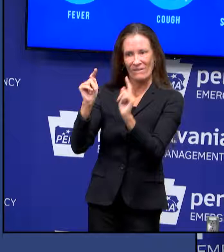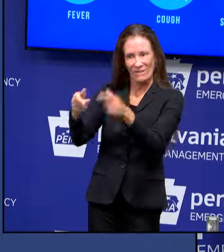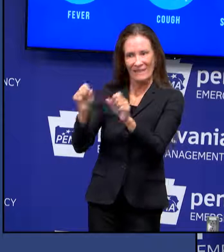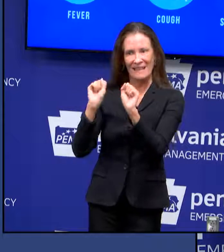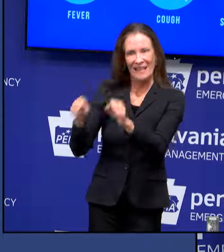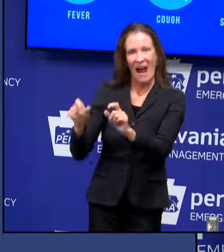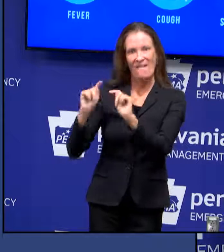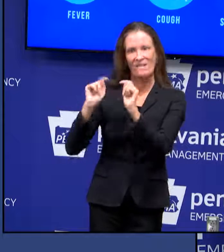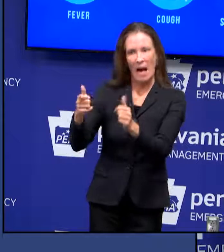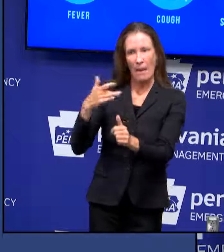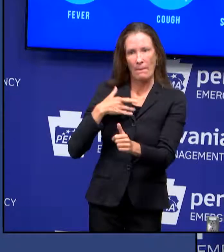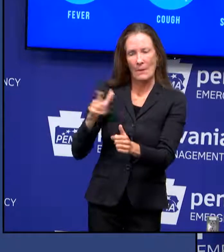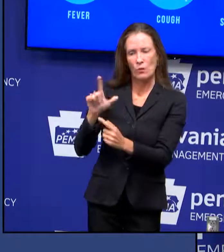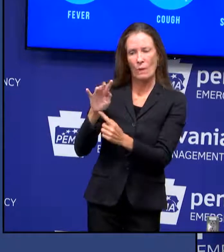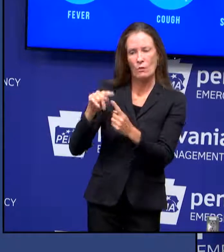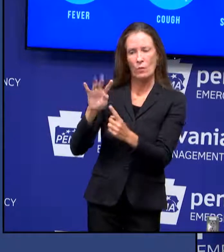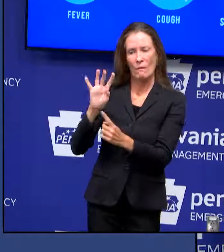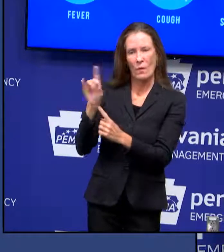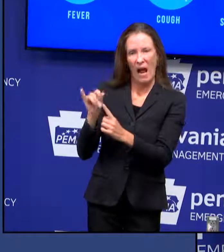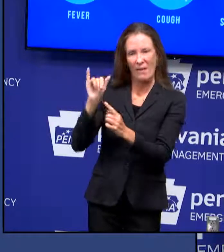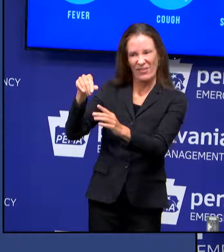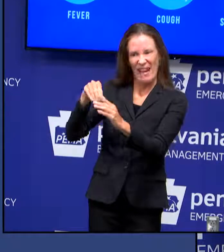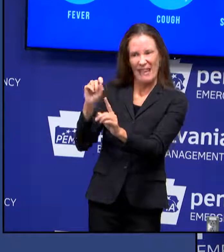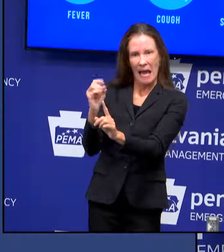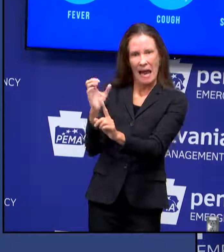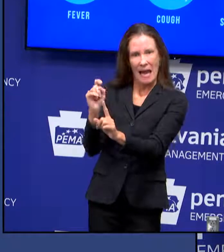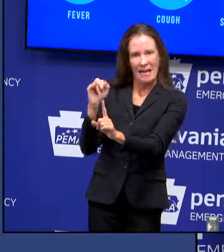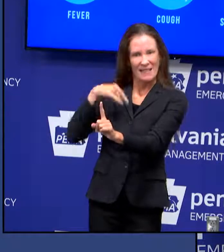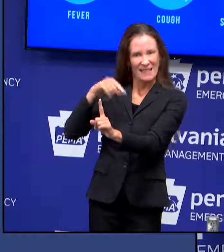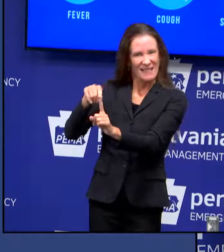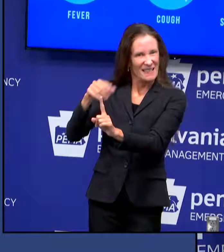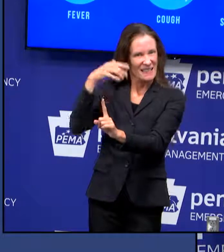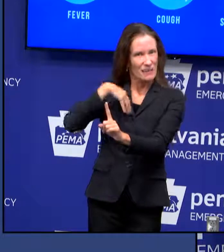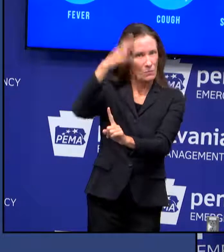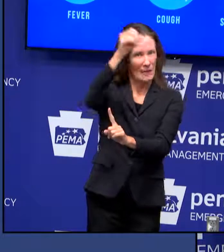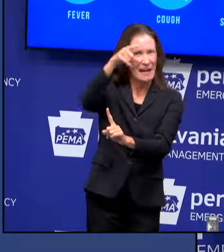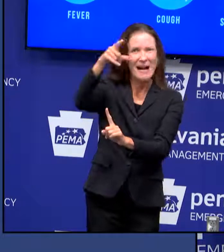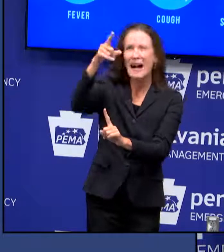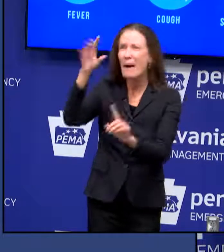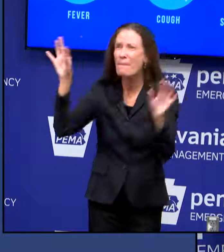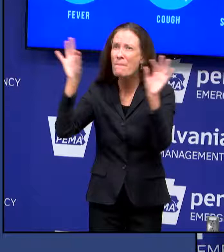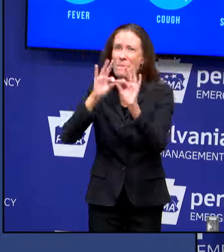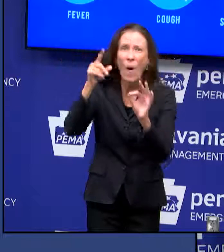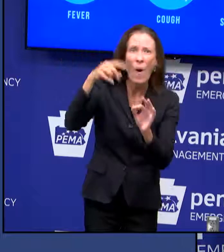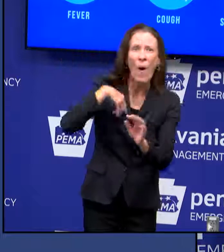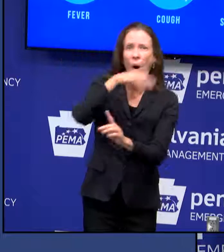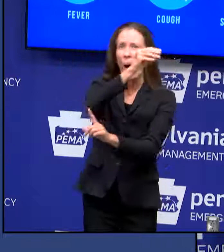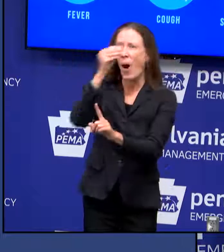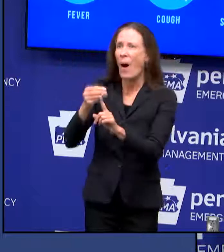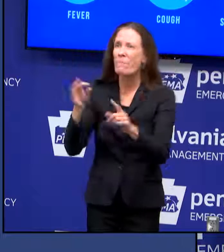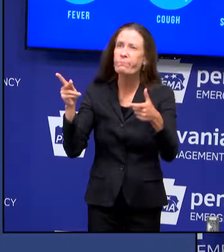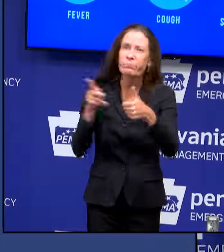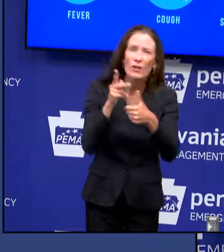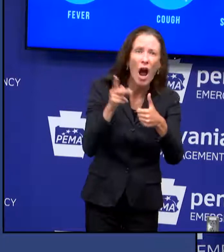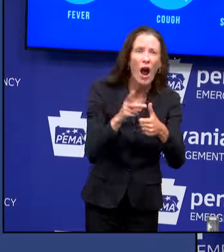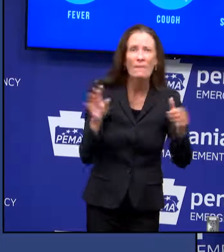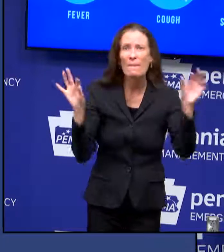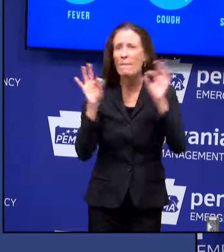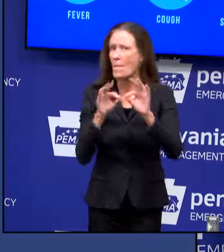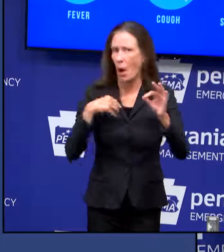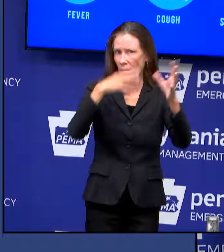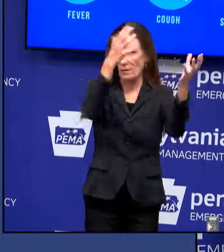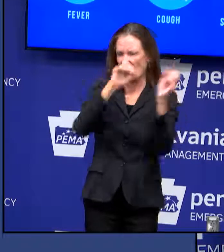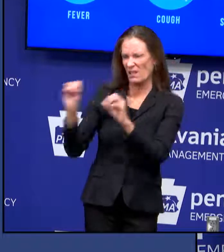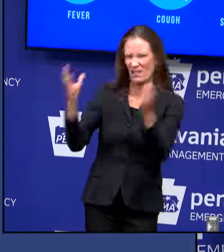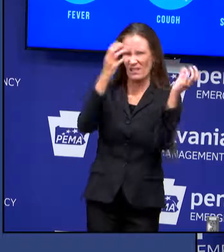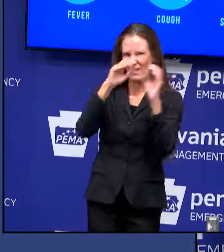In the future, if there is a school that we're concerned about, then we can prioritize that get the testing, get it done in 24 hours.